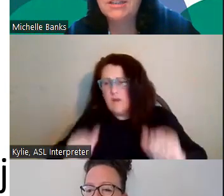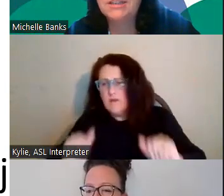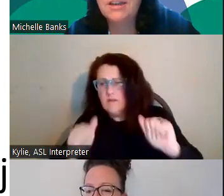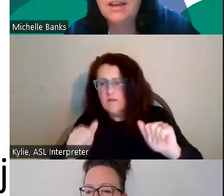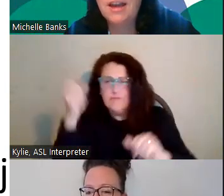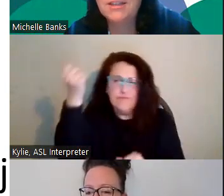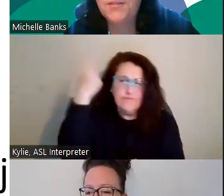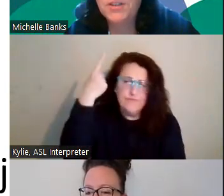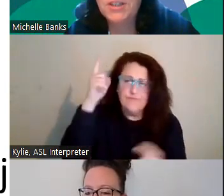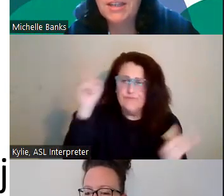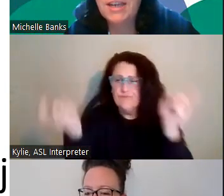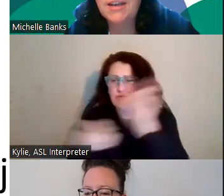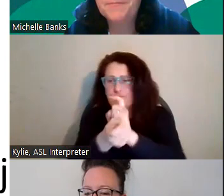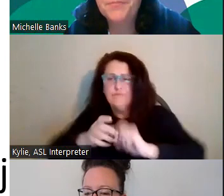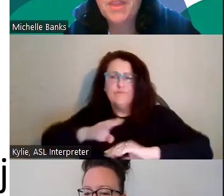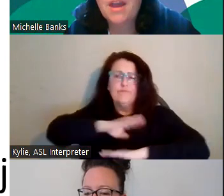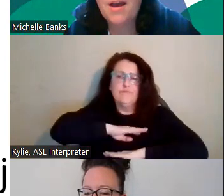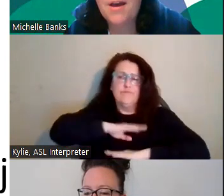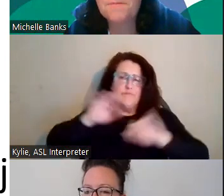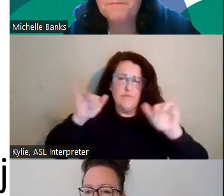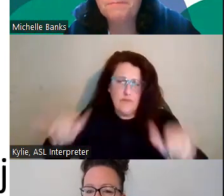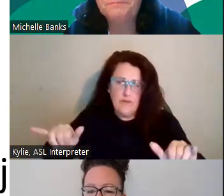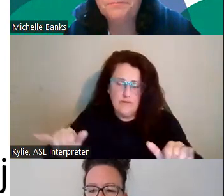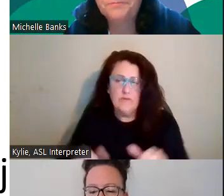realization, and sufficiency.